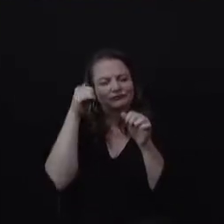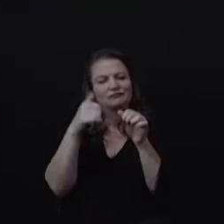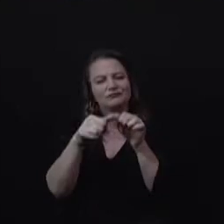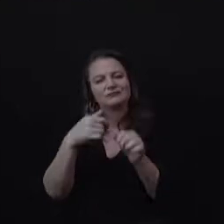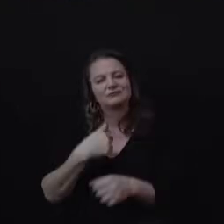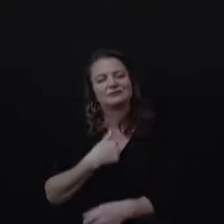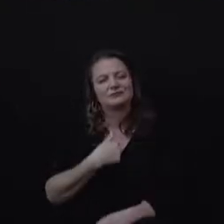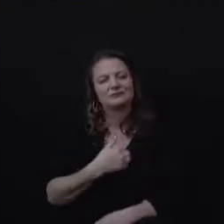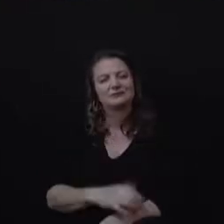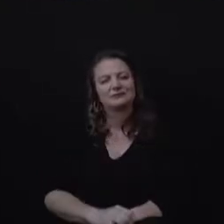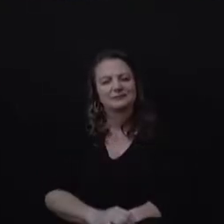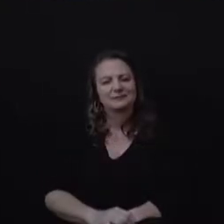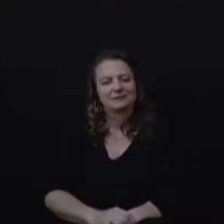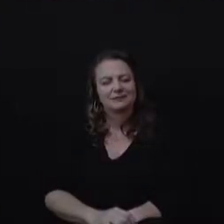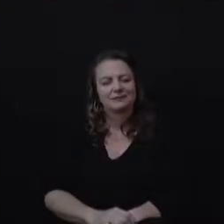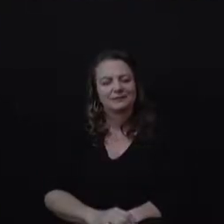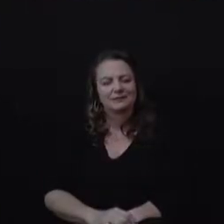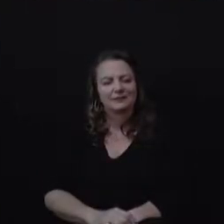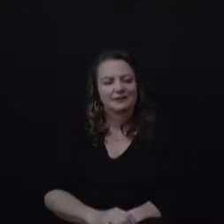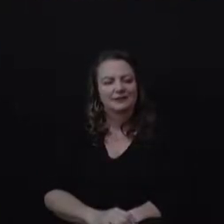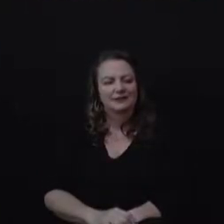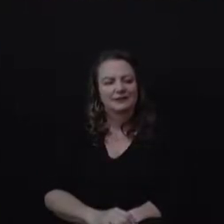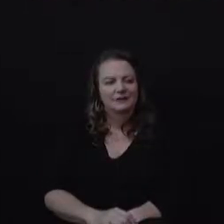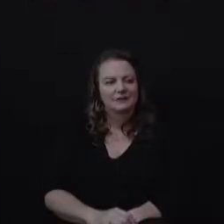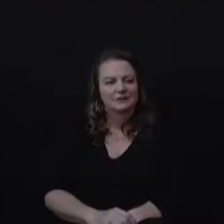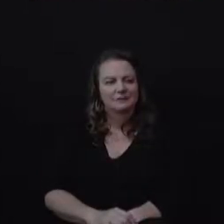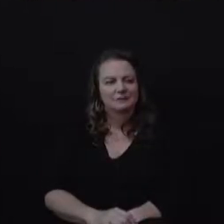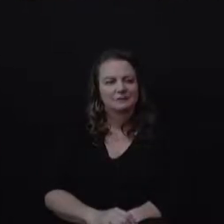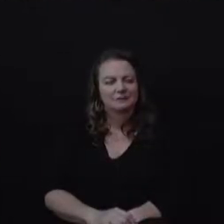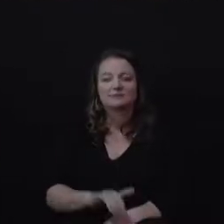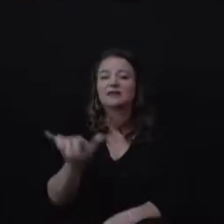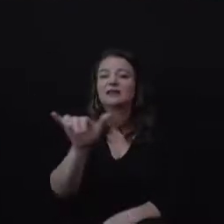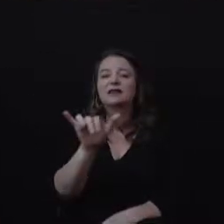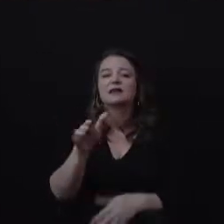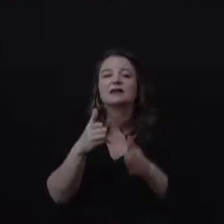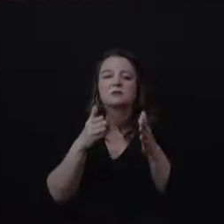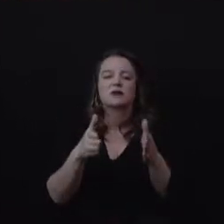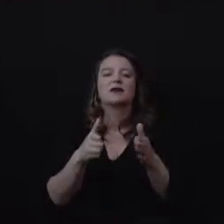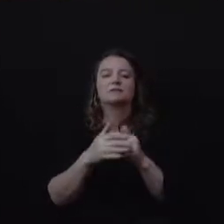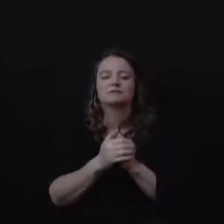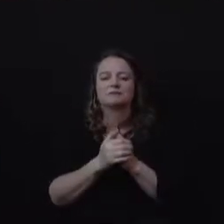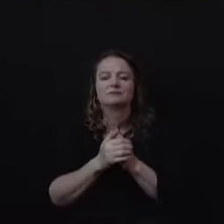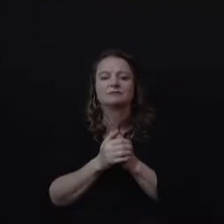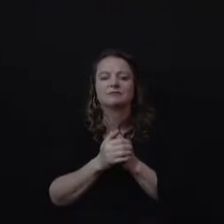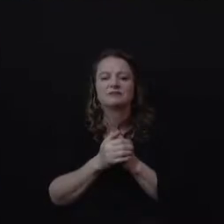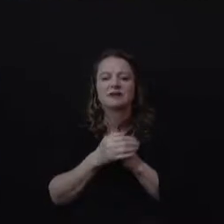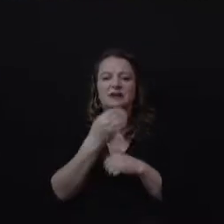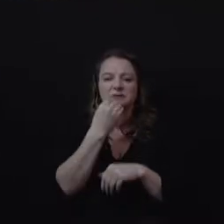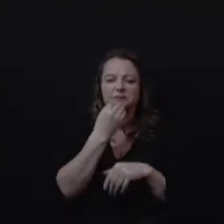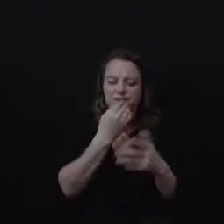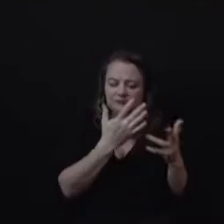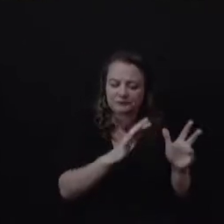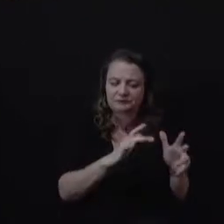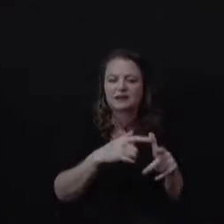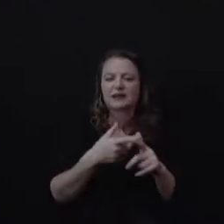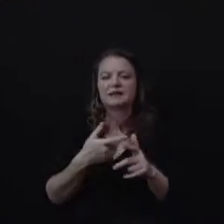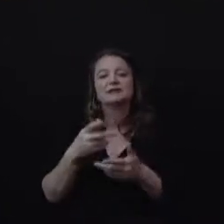of me." In the same way, after the meal, Jesus took the